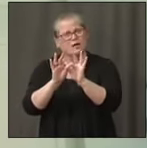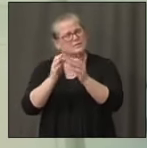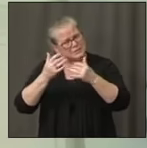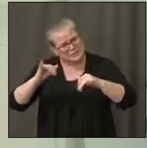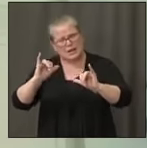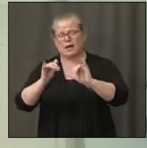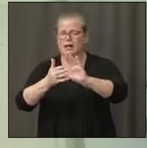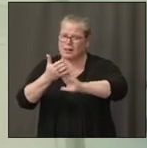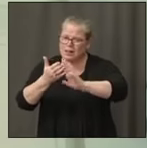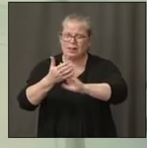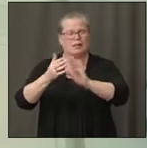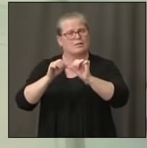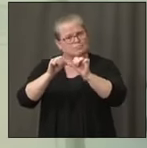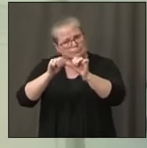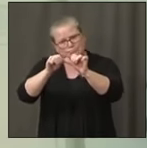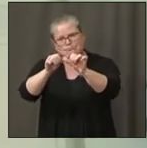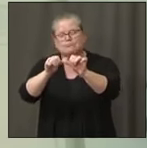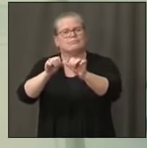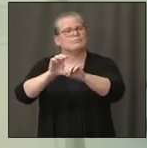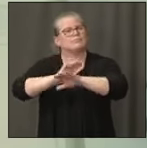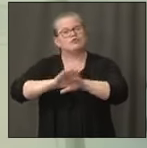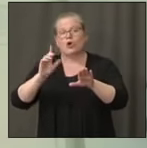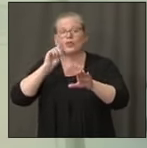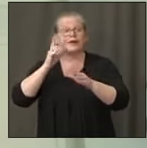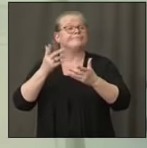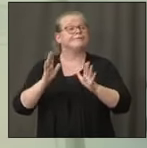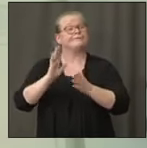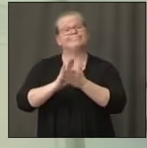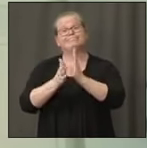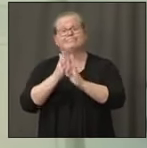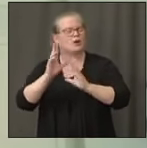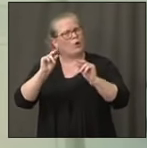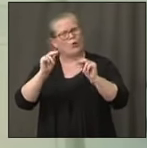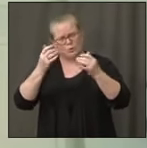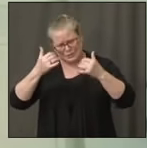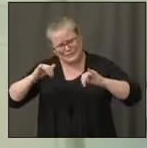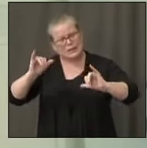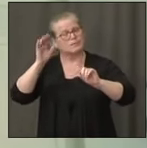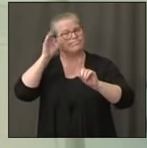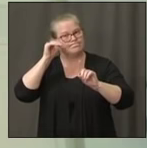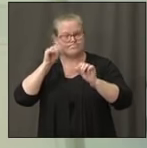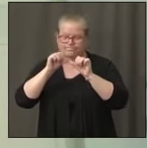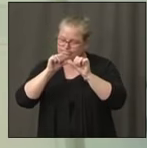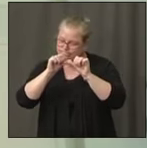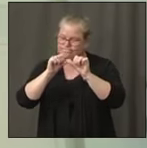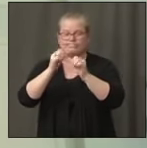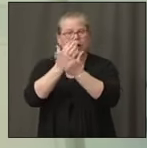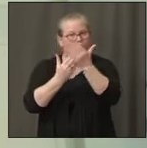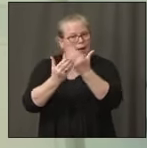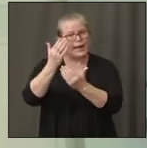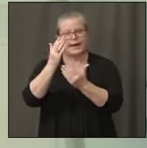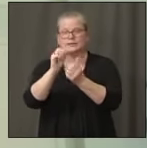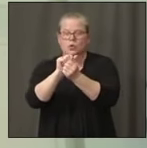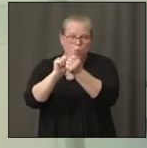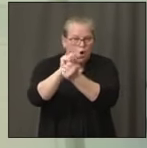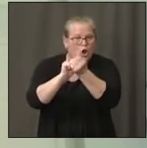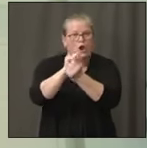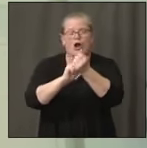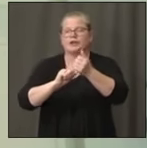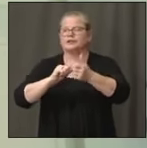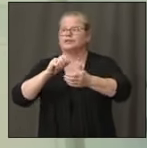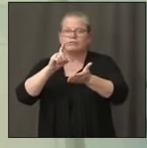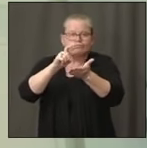We need to keep doing that as we reopen the economy. Otherwise, we're going to jeopardize our reopen. Hand hygiene, whether it's sanitizer or hand washing, is critically important.